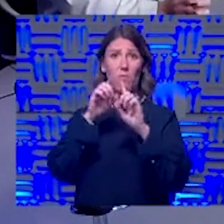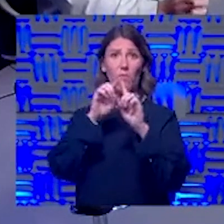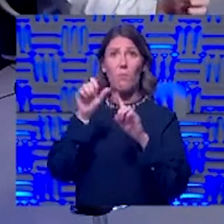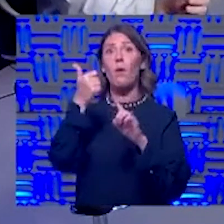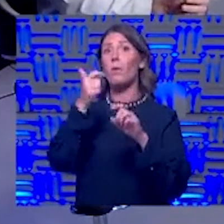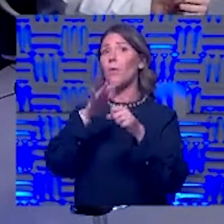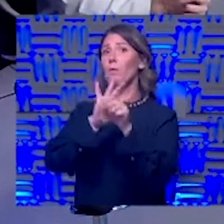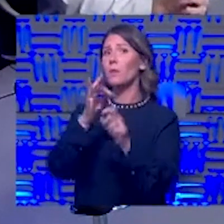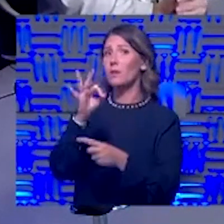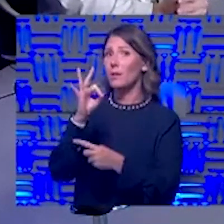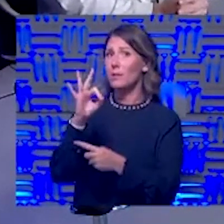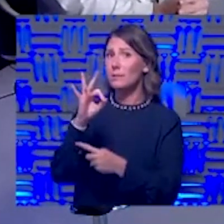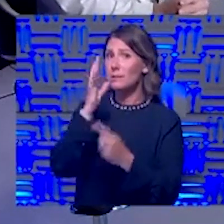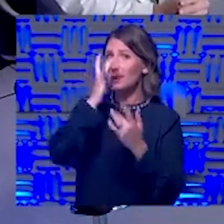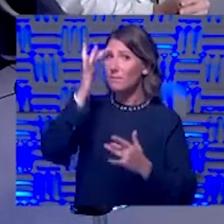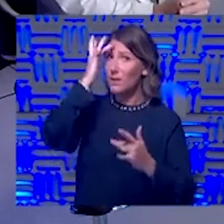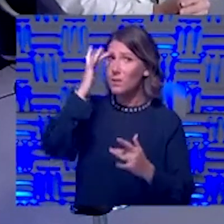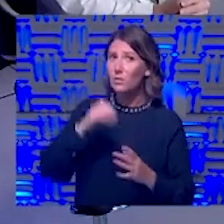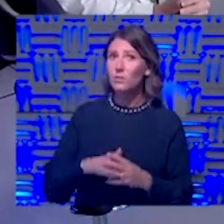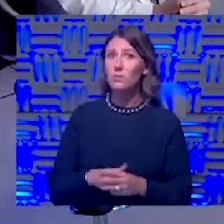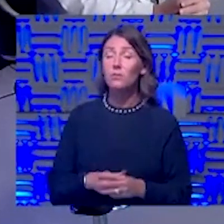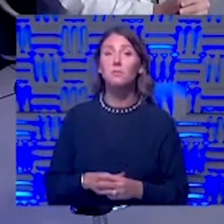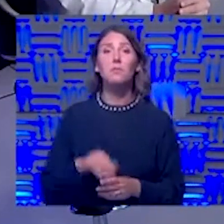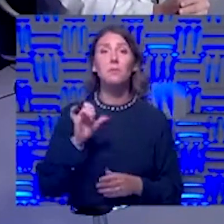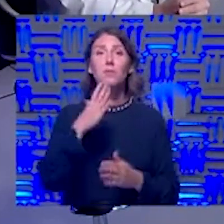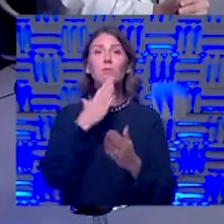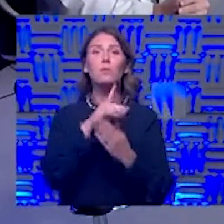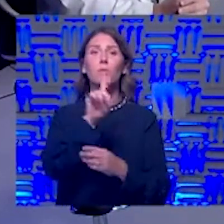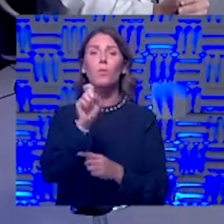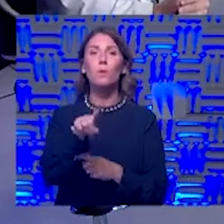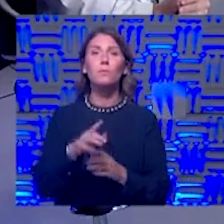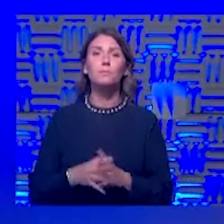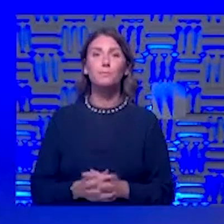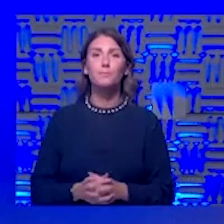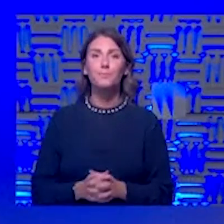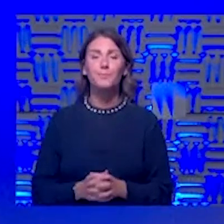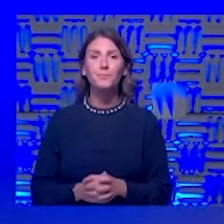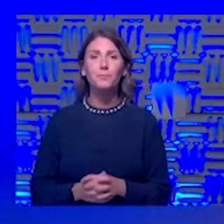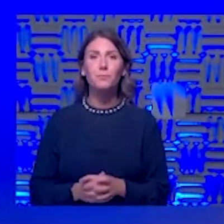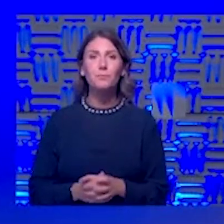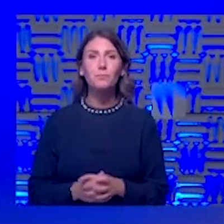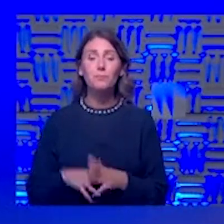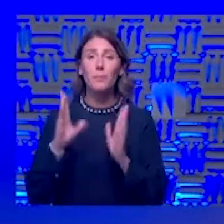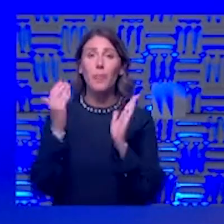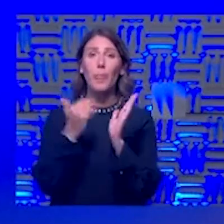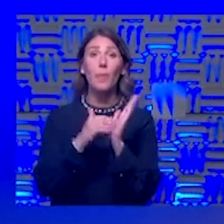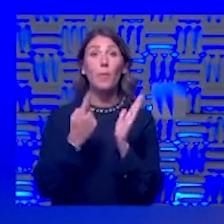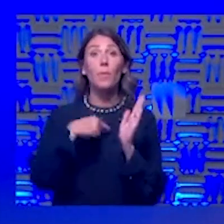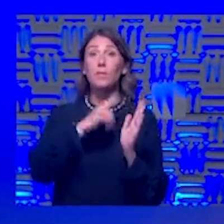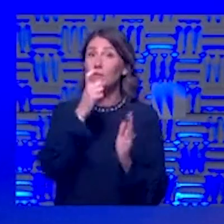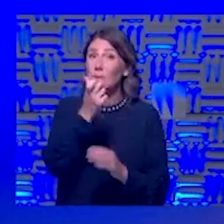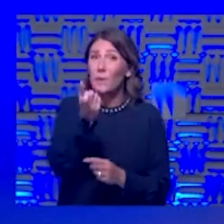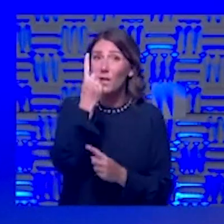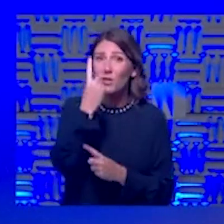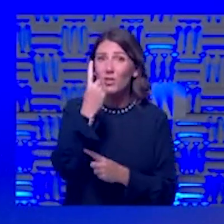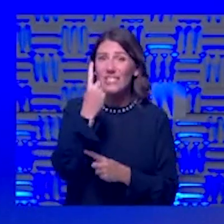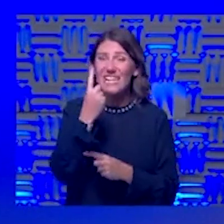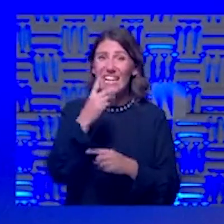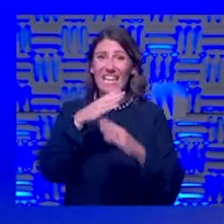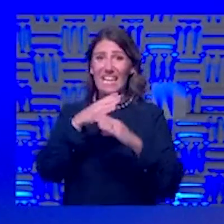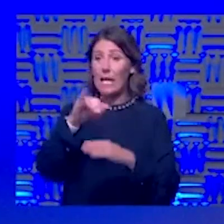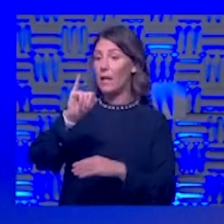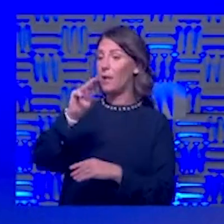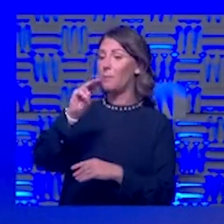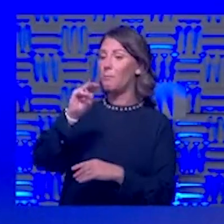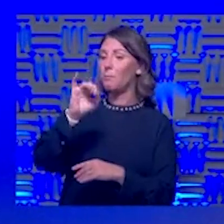infection? So that's a pretty good question. So again, we don't understand what immunity is after